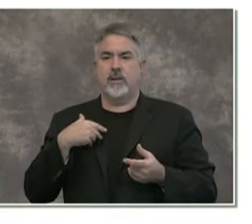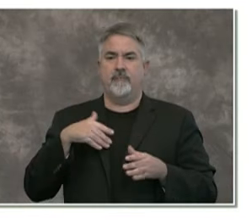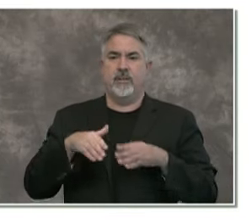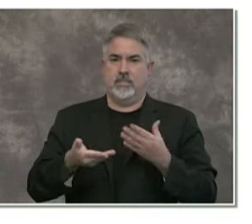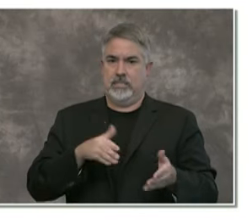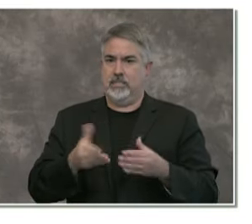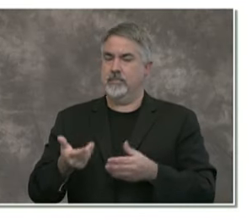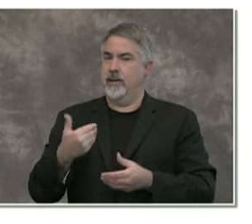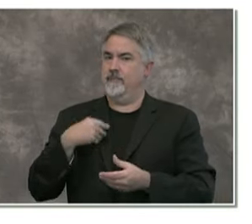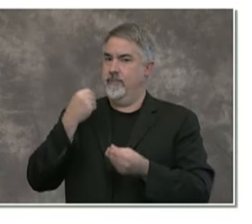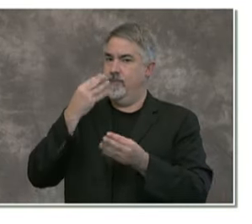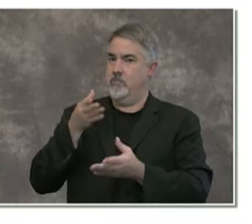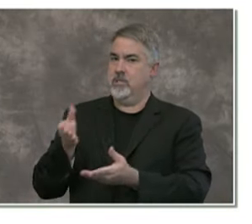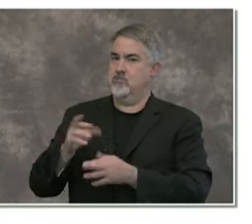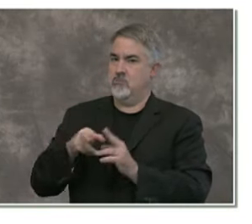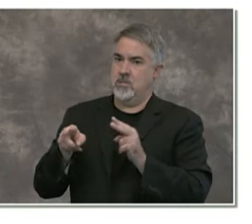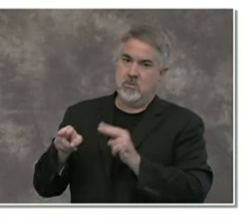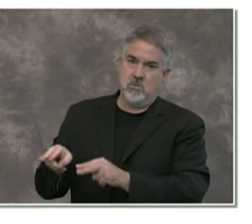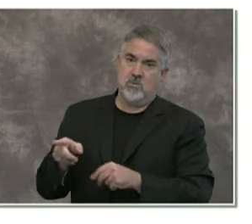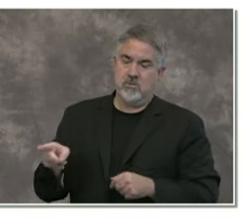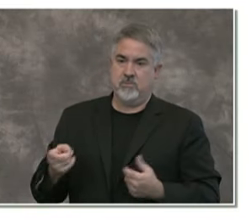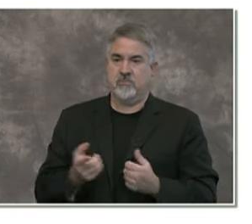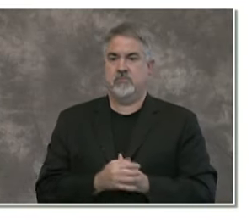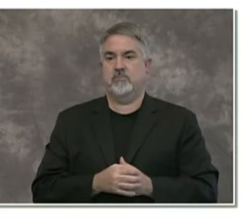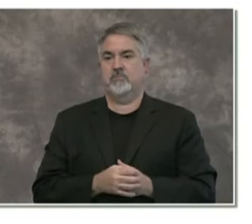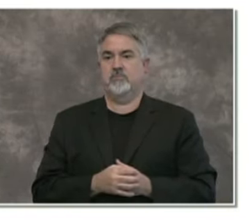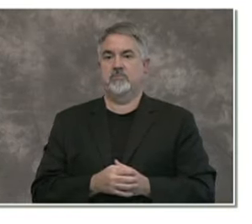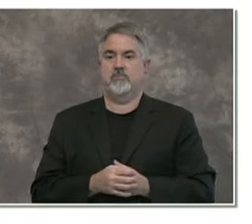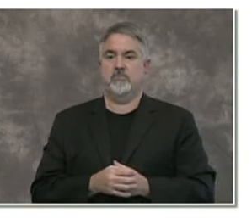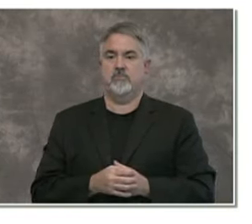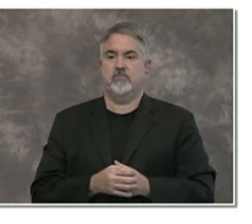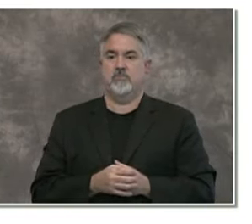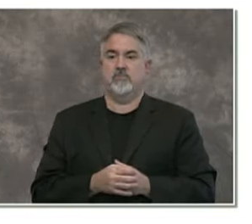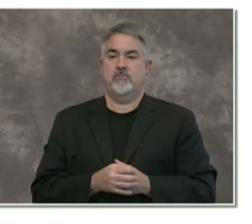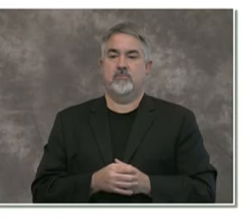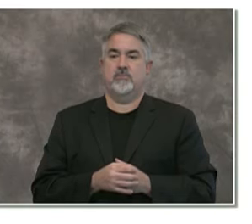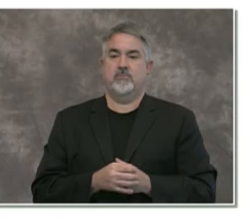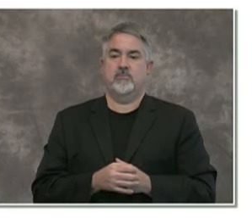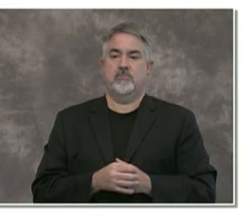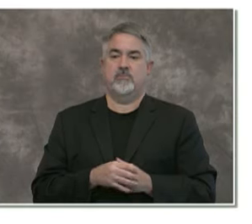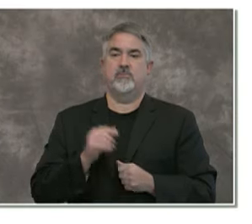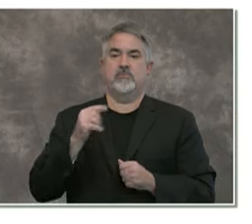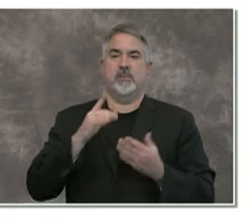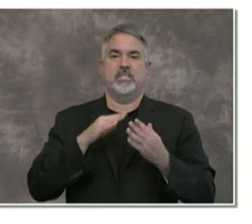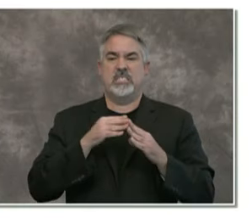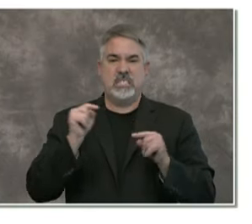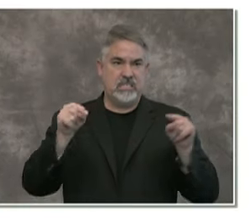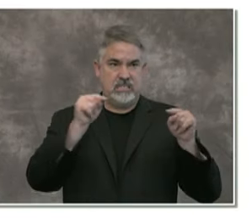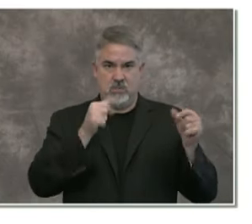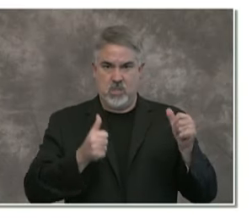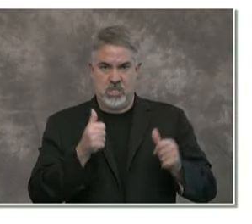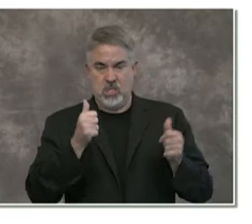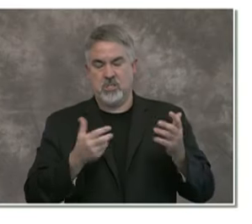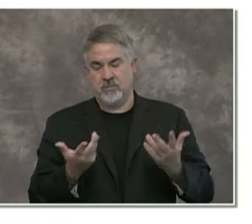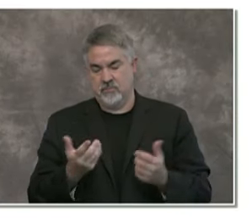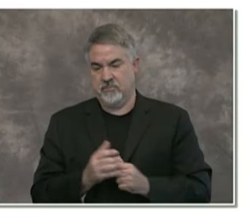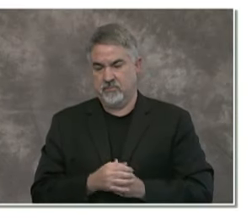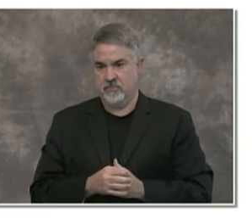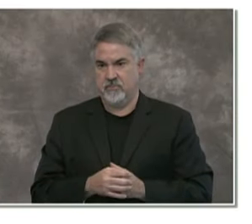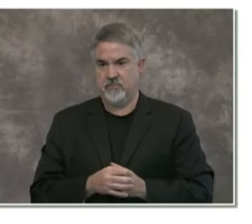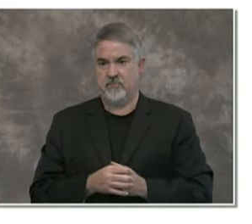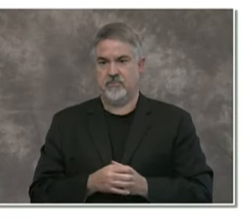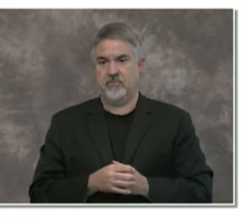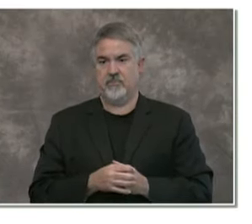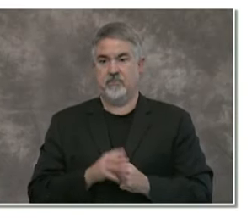we have the cases by city municipalities. Regarding the outbreaks in congregate